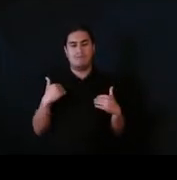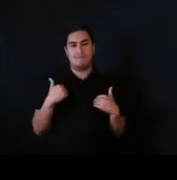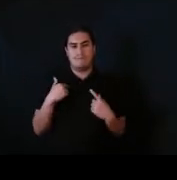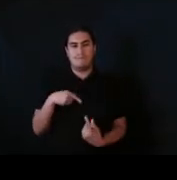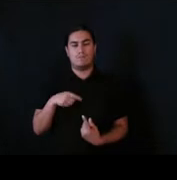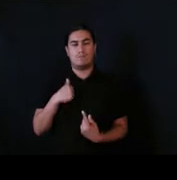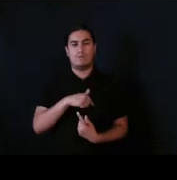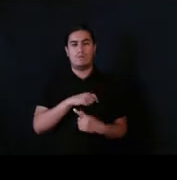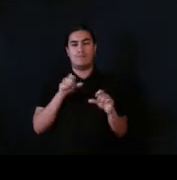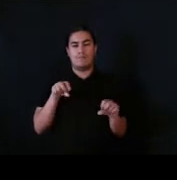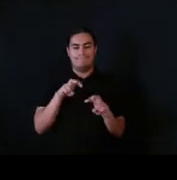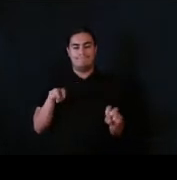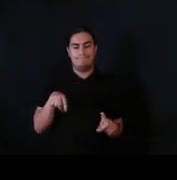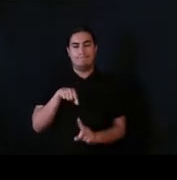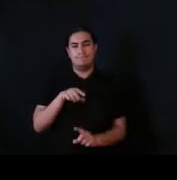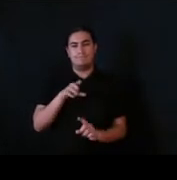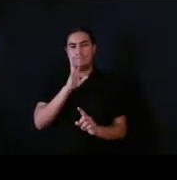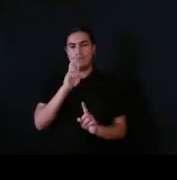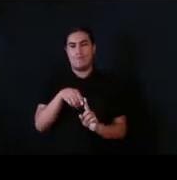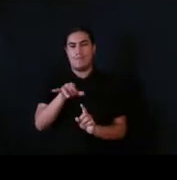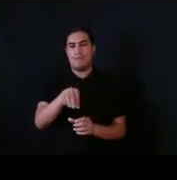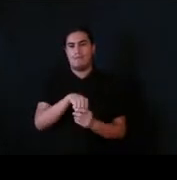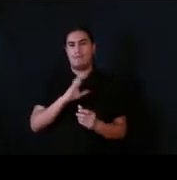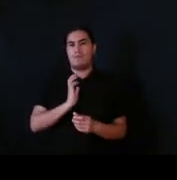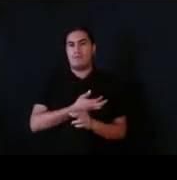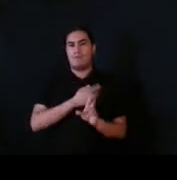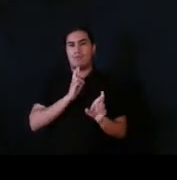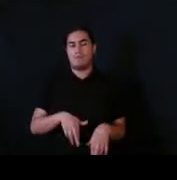so that we can speak to those in the report